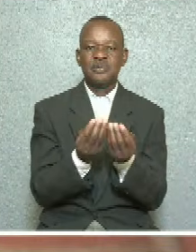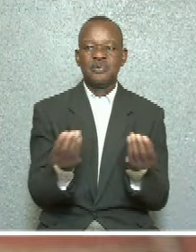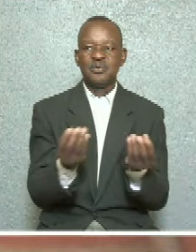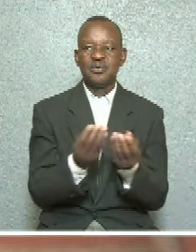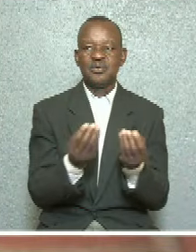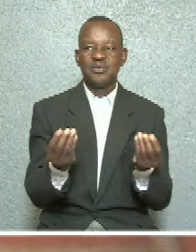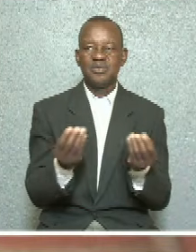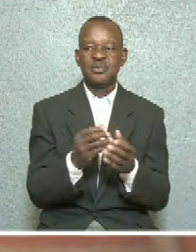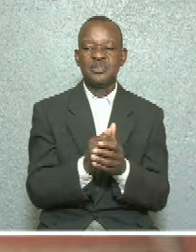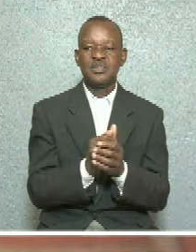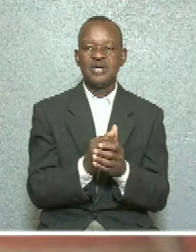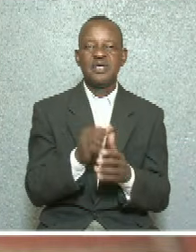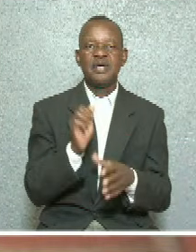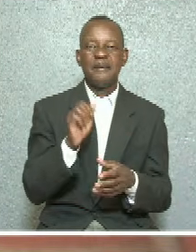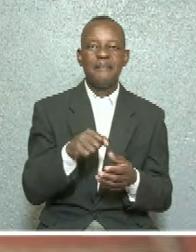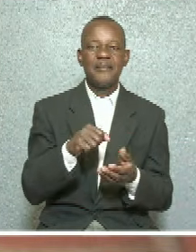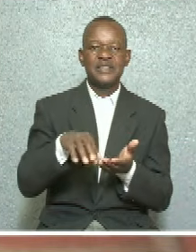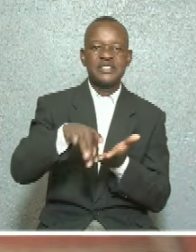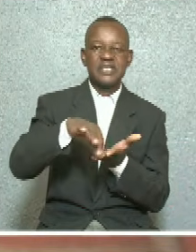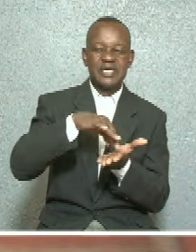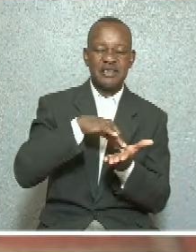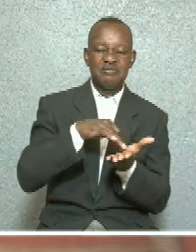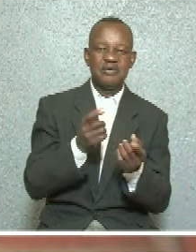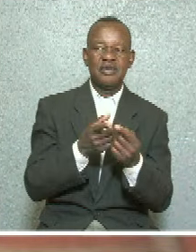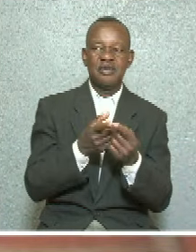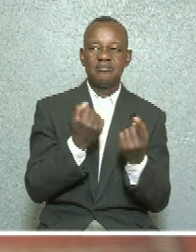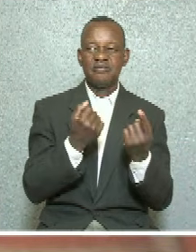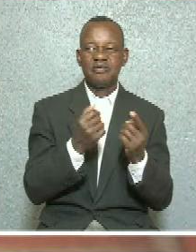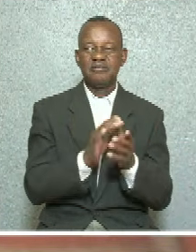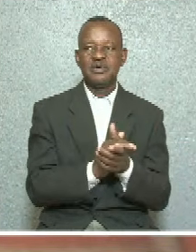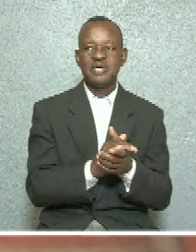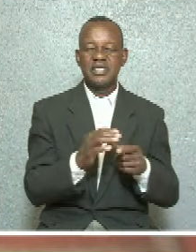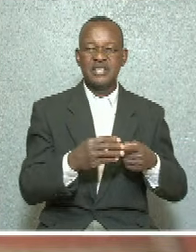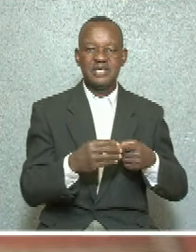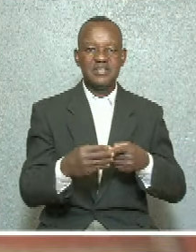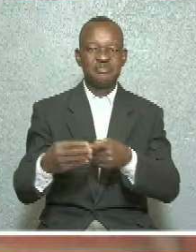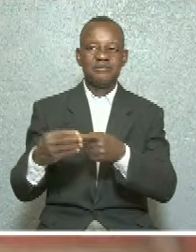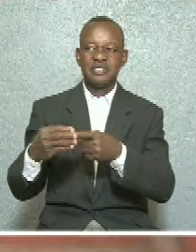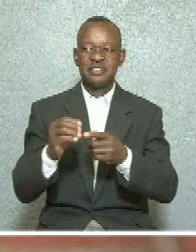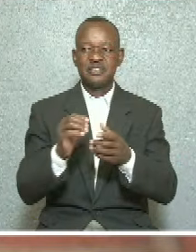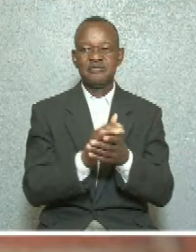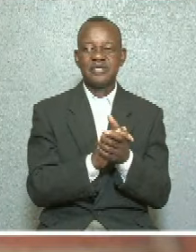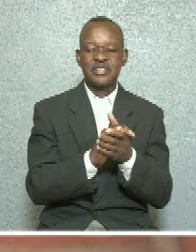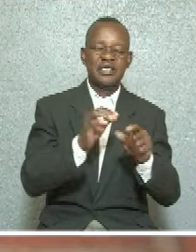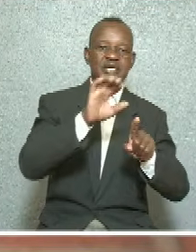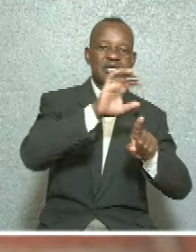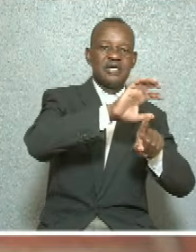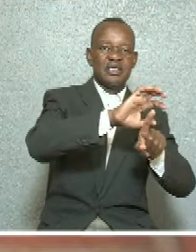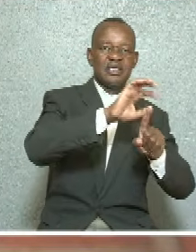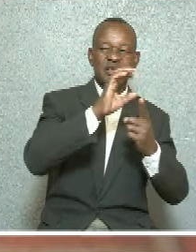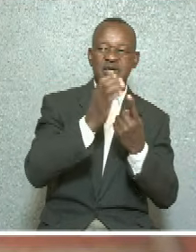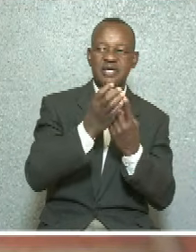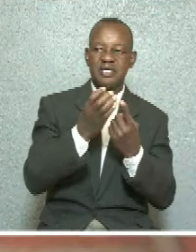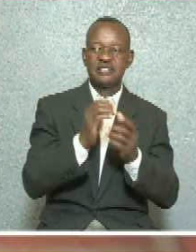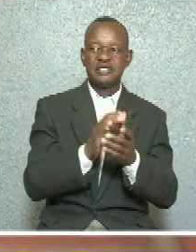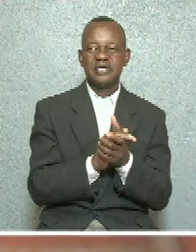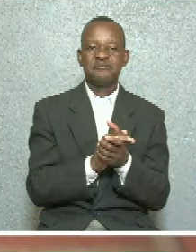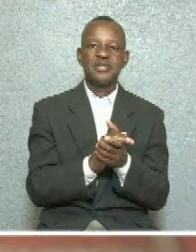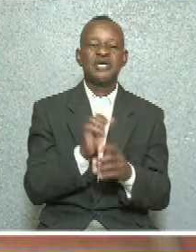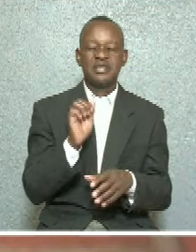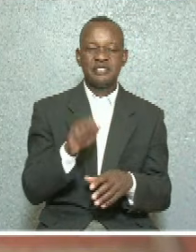certain background. We do the due diligence and the child is accepted if they meet the requirement and if the space